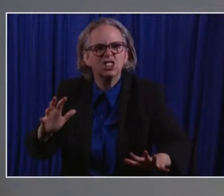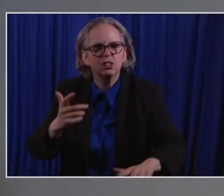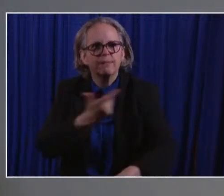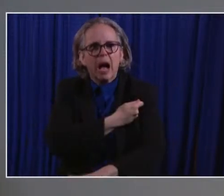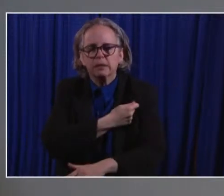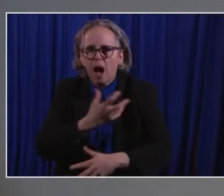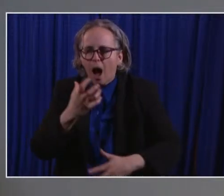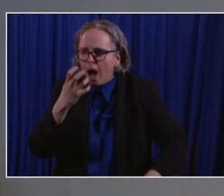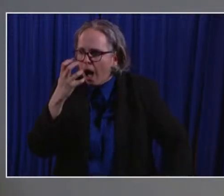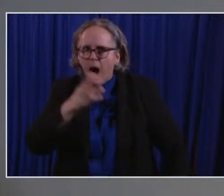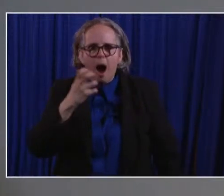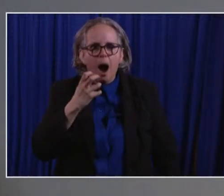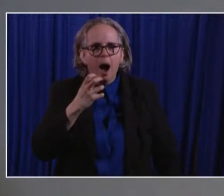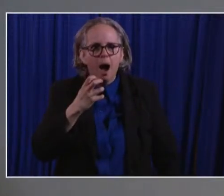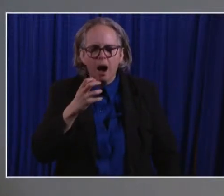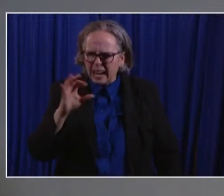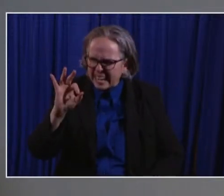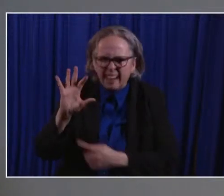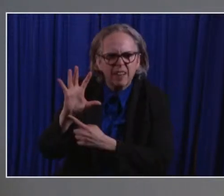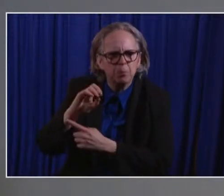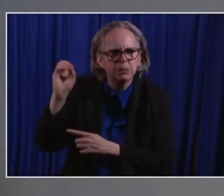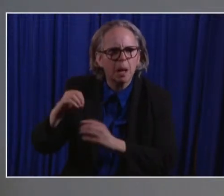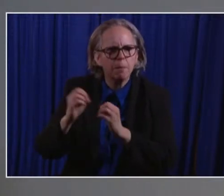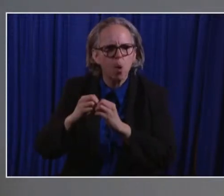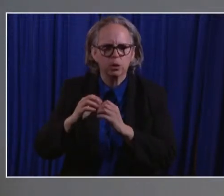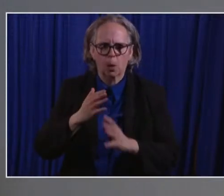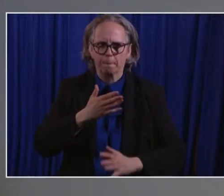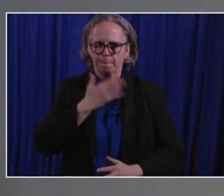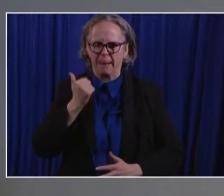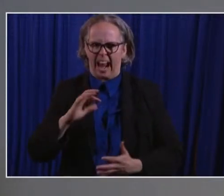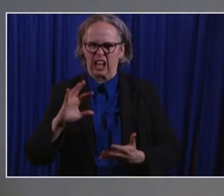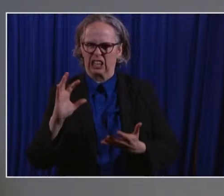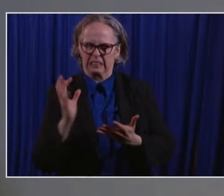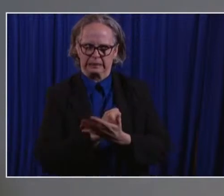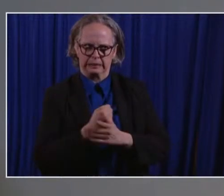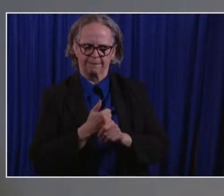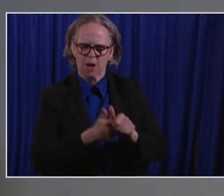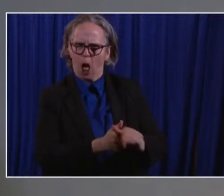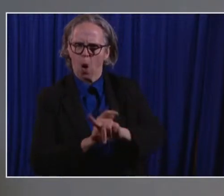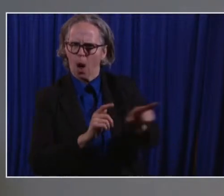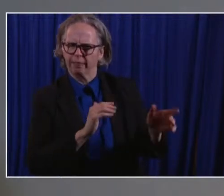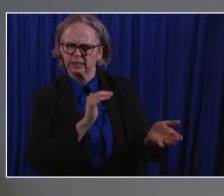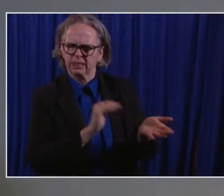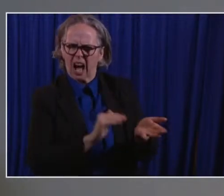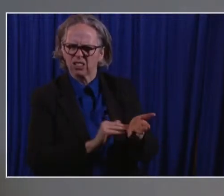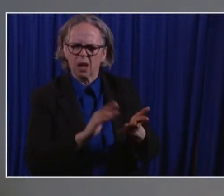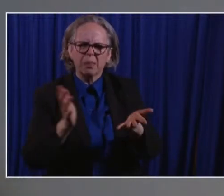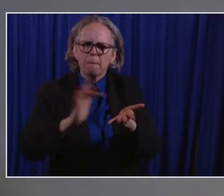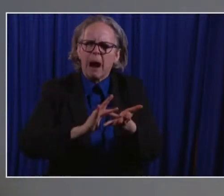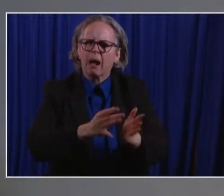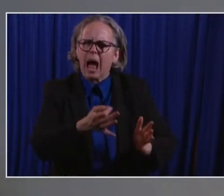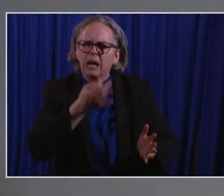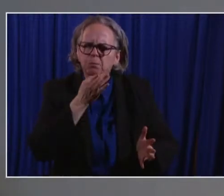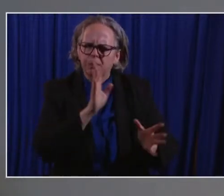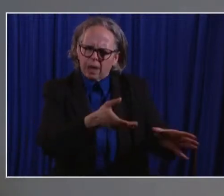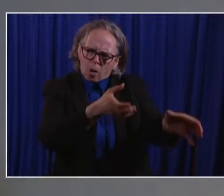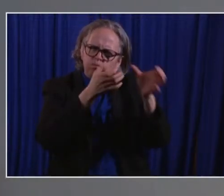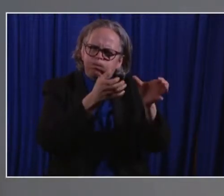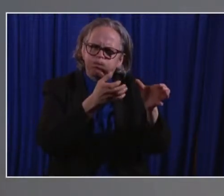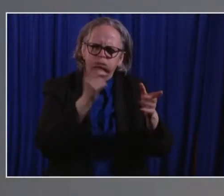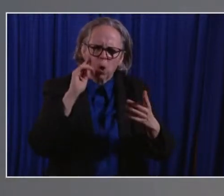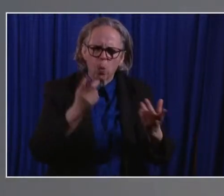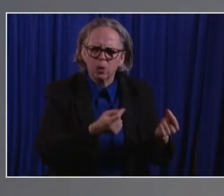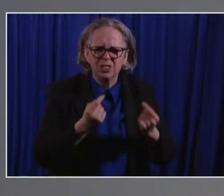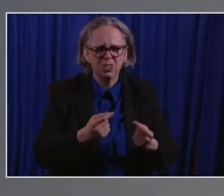their example. As we all know too well, many people have suffered greatly in this pandemic. Many jobs have